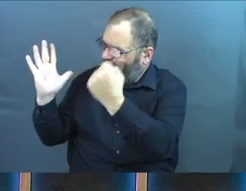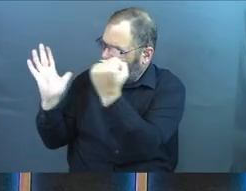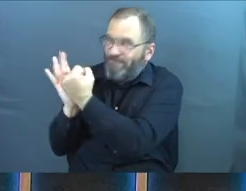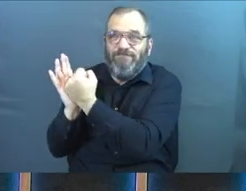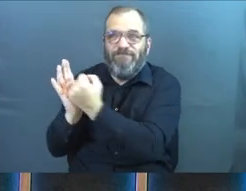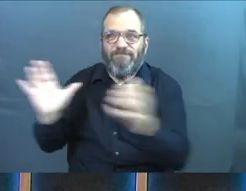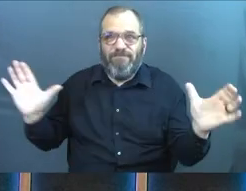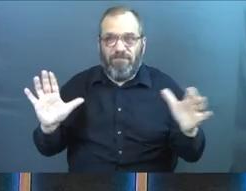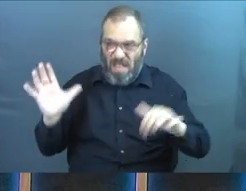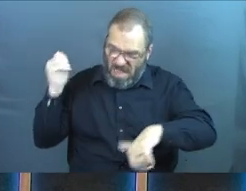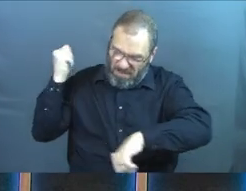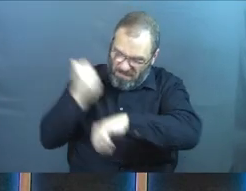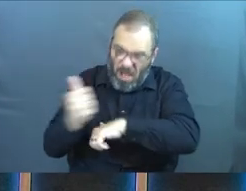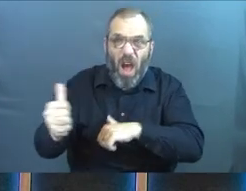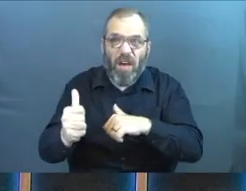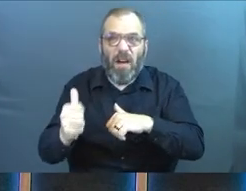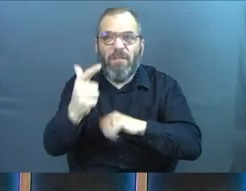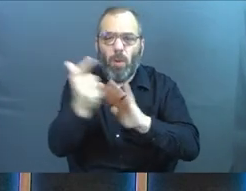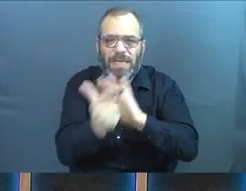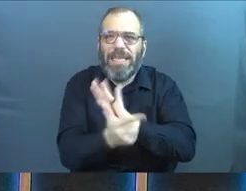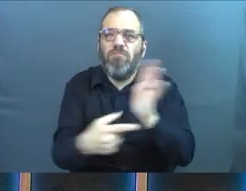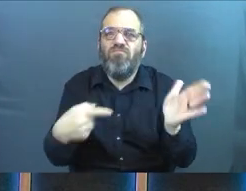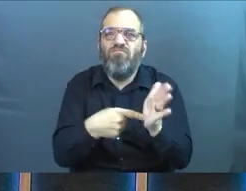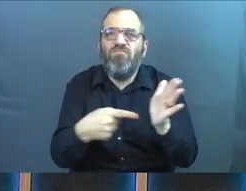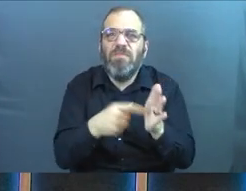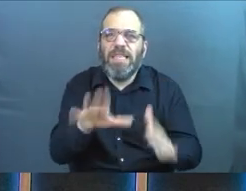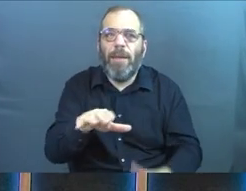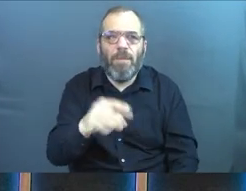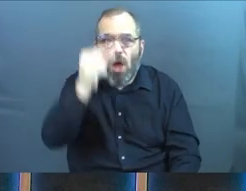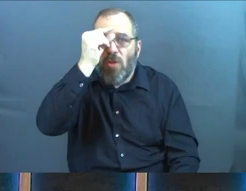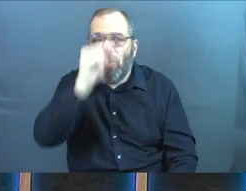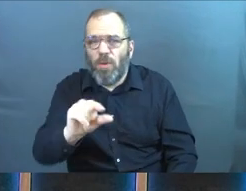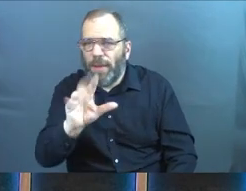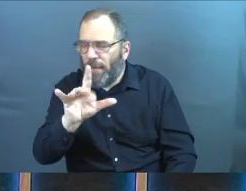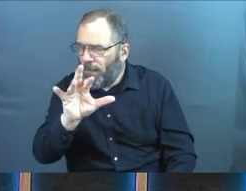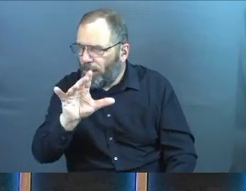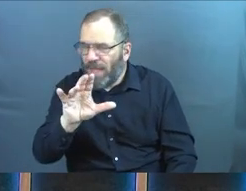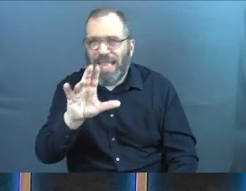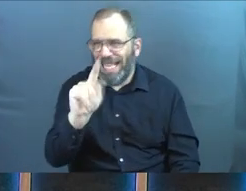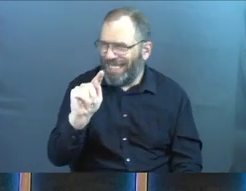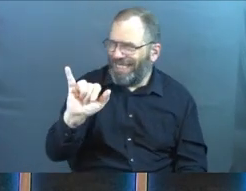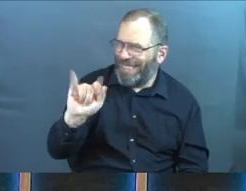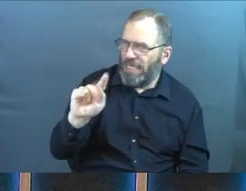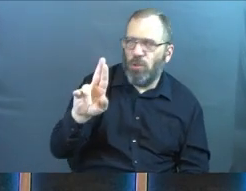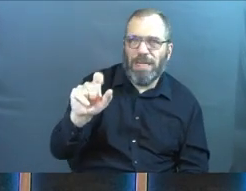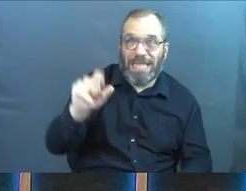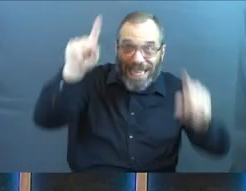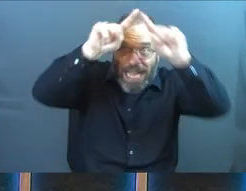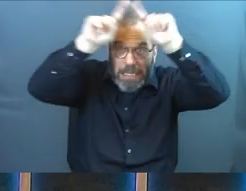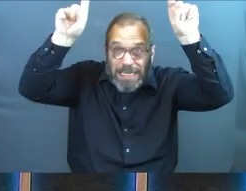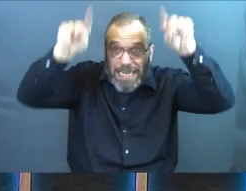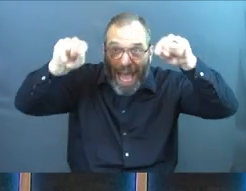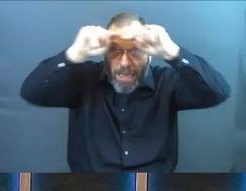there, the charge of our legal indebtedness, you look at the Greek, that's titulus.